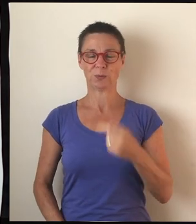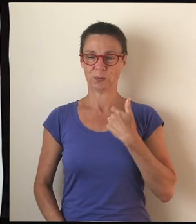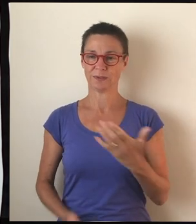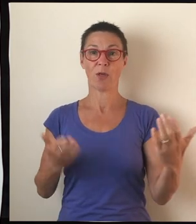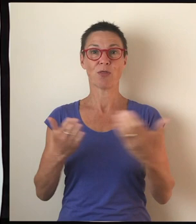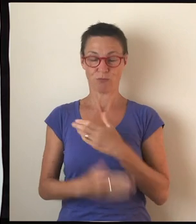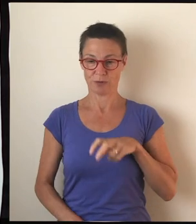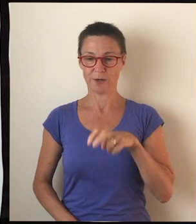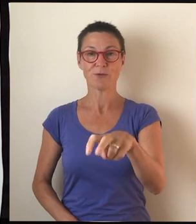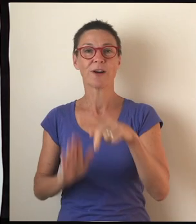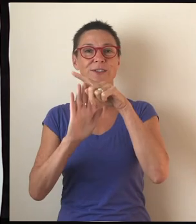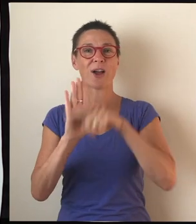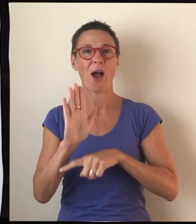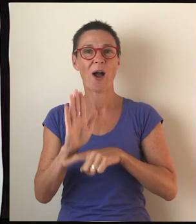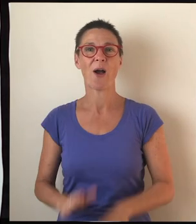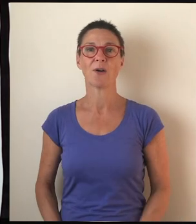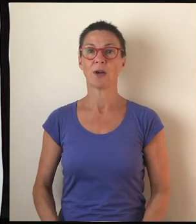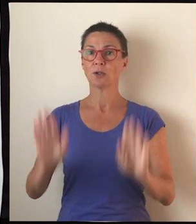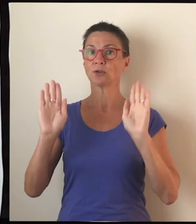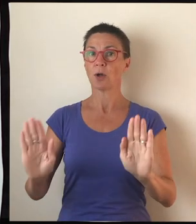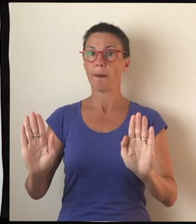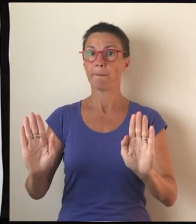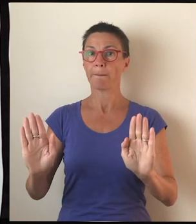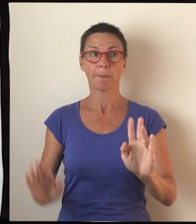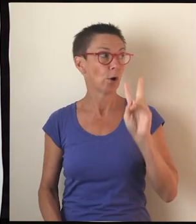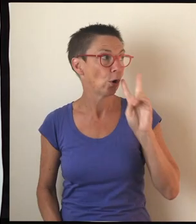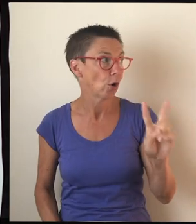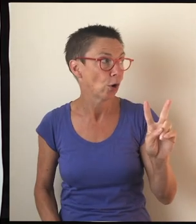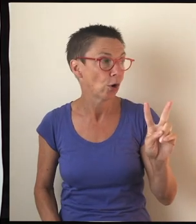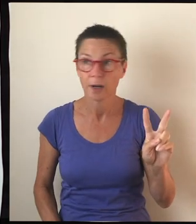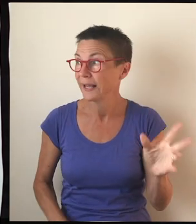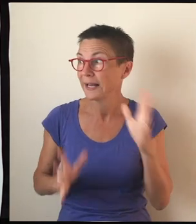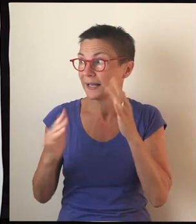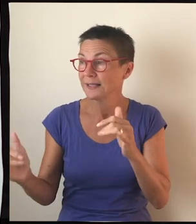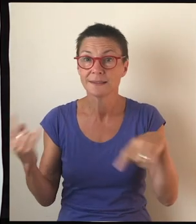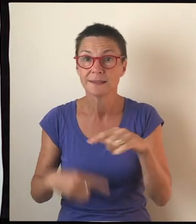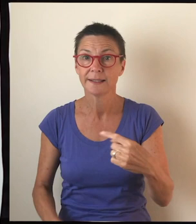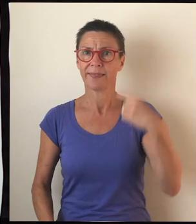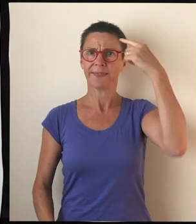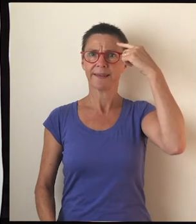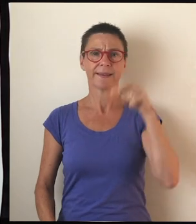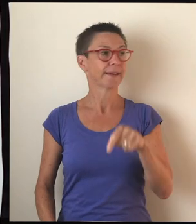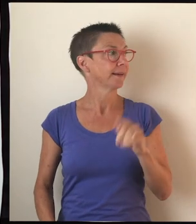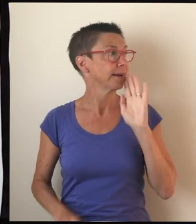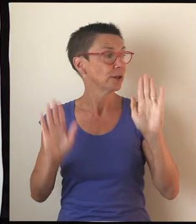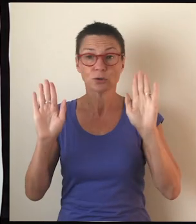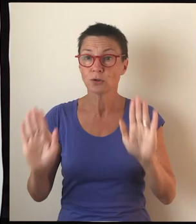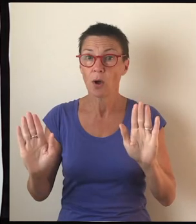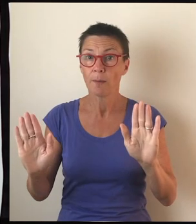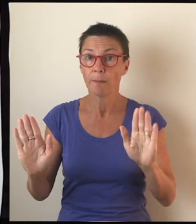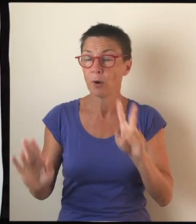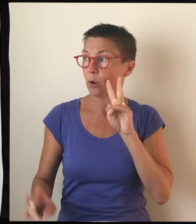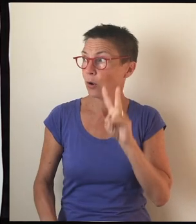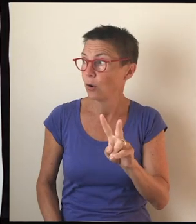always use the Green Cross Code. You gotta stop, look, listen and think. You